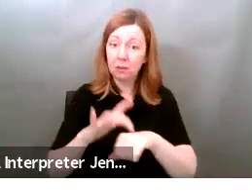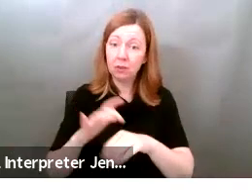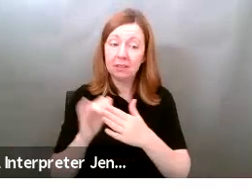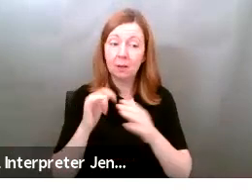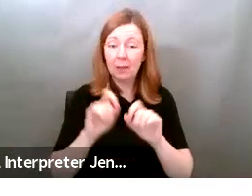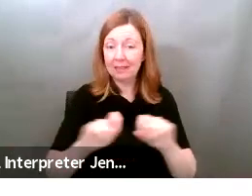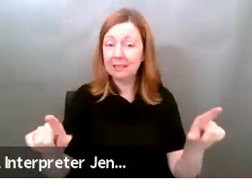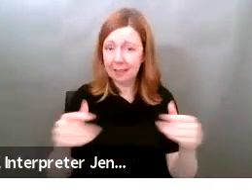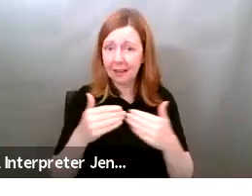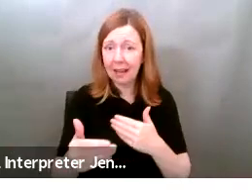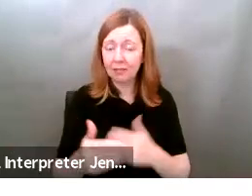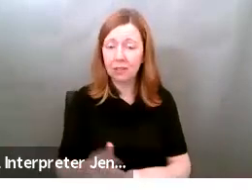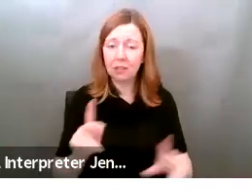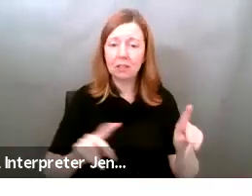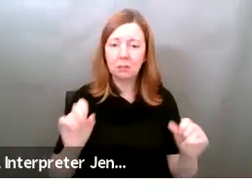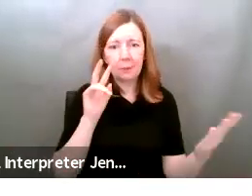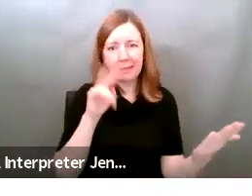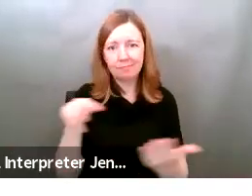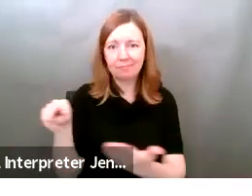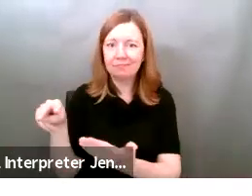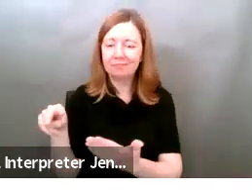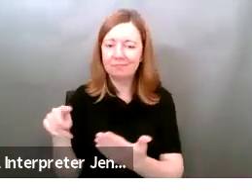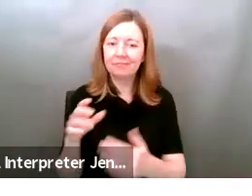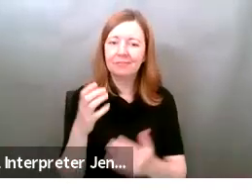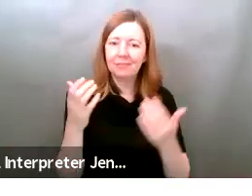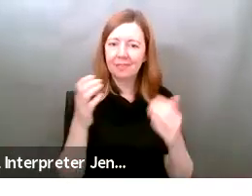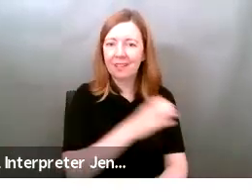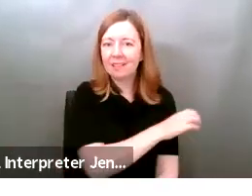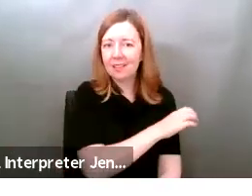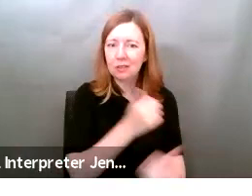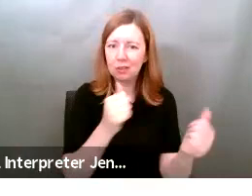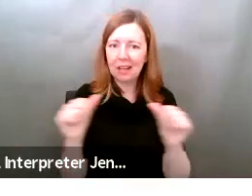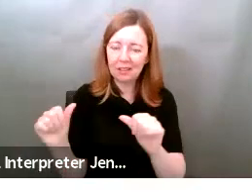out afterwards so people can kind of look through the clinical trials and